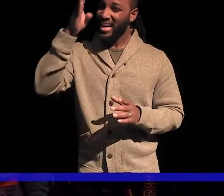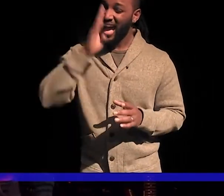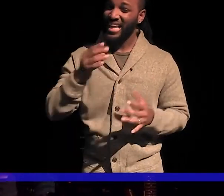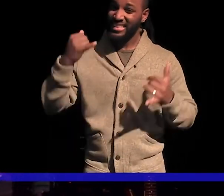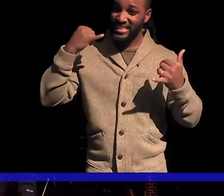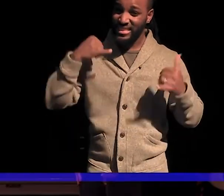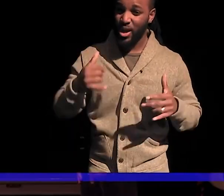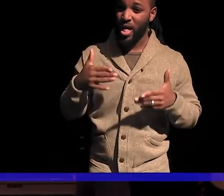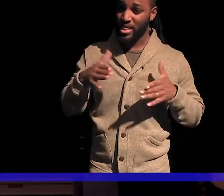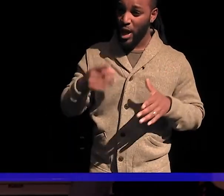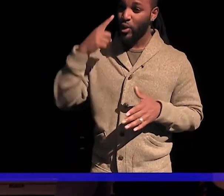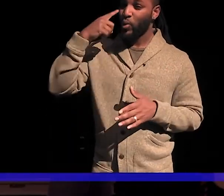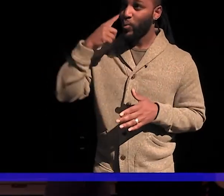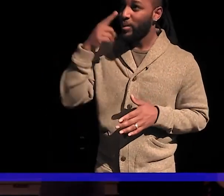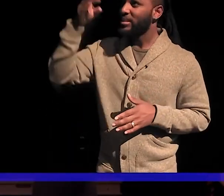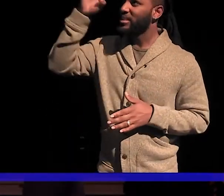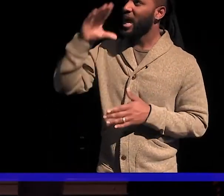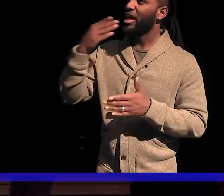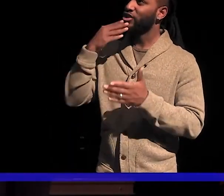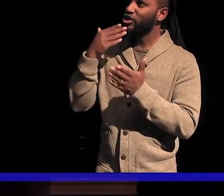life.